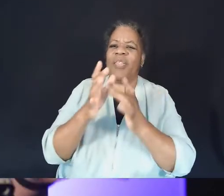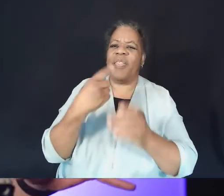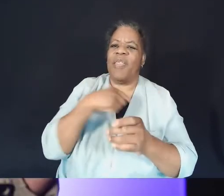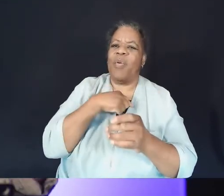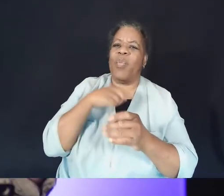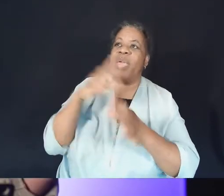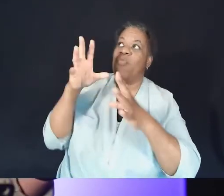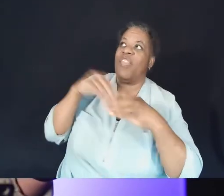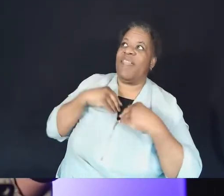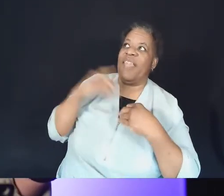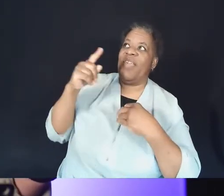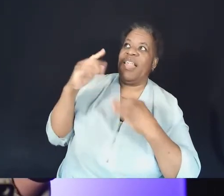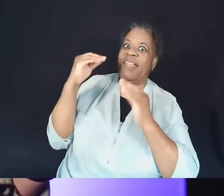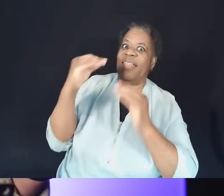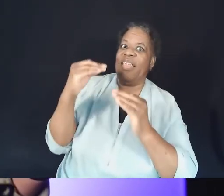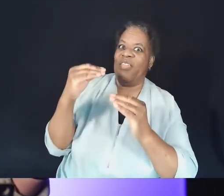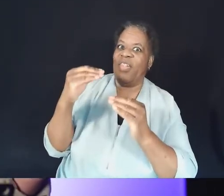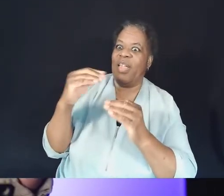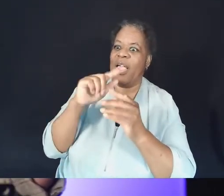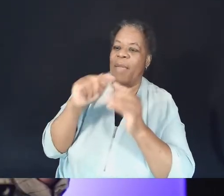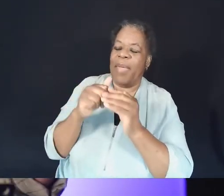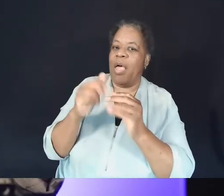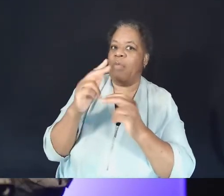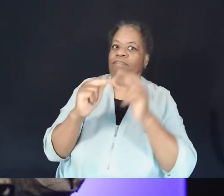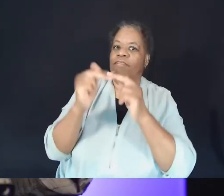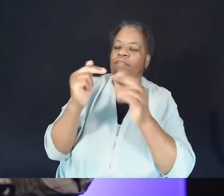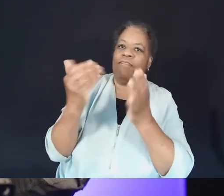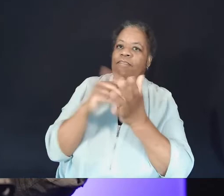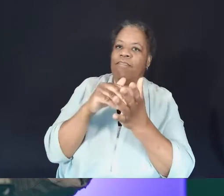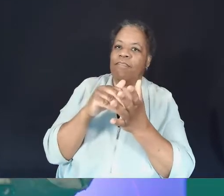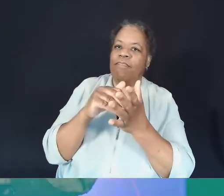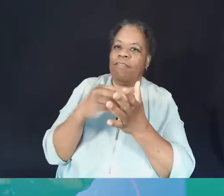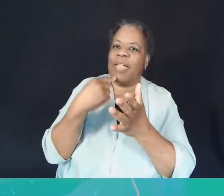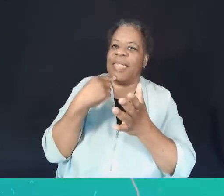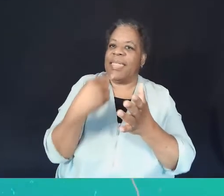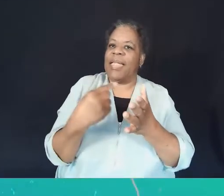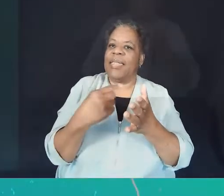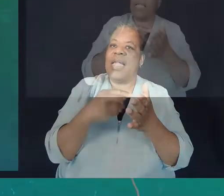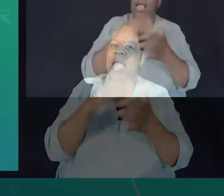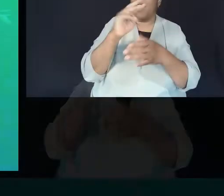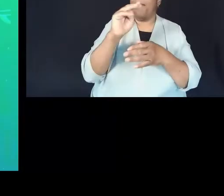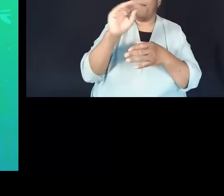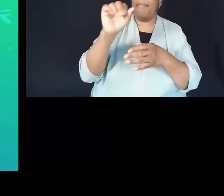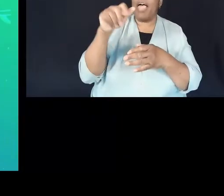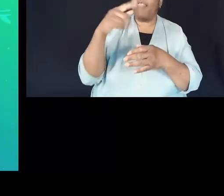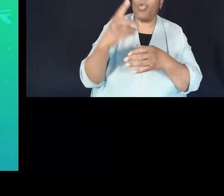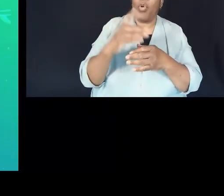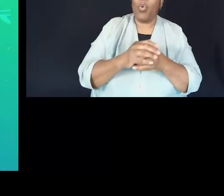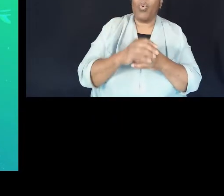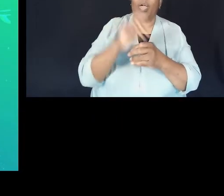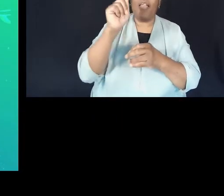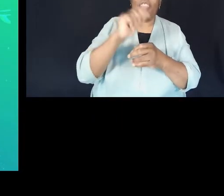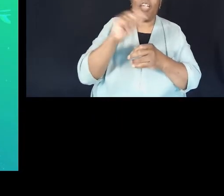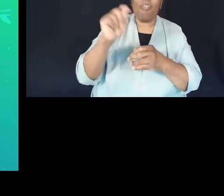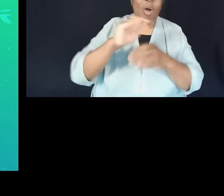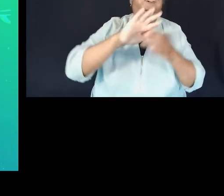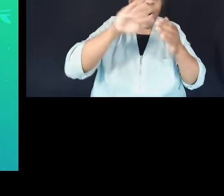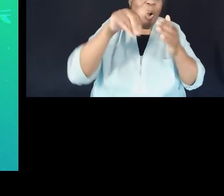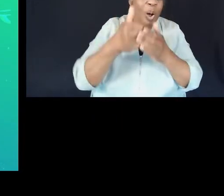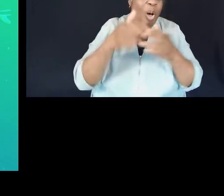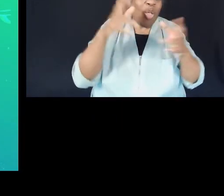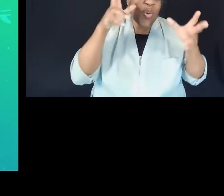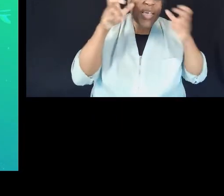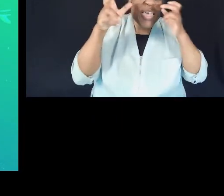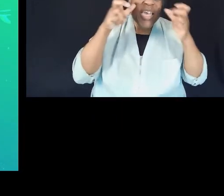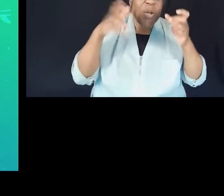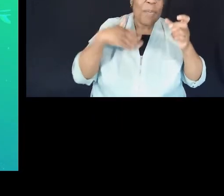we talk about rebuilding. It says in Matthew, "Therefore, everyone who hears these words of mine and puts